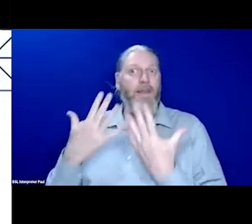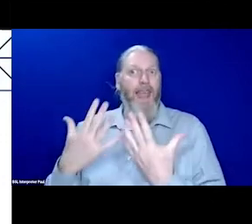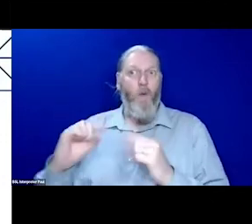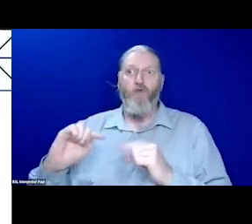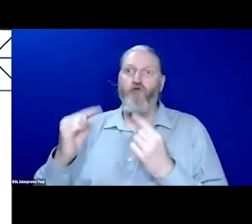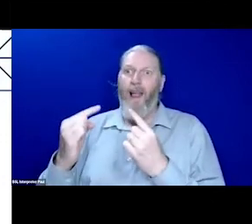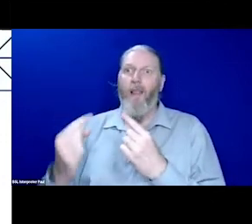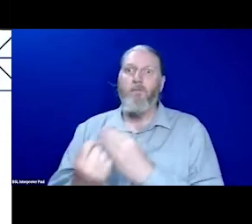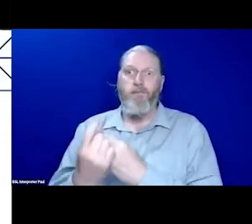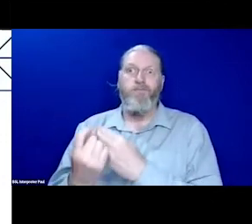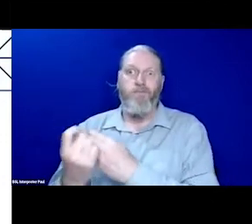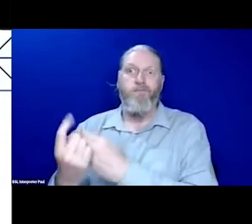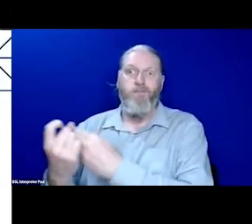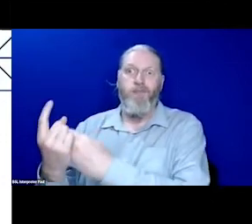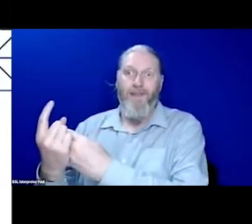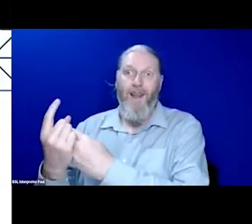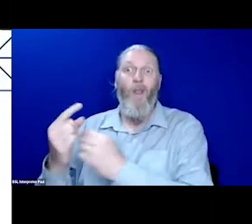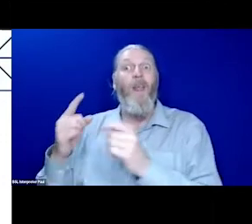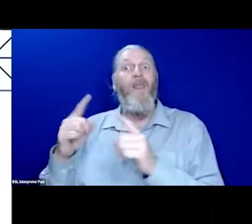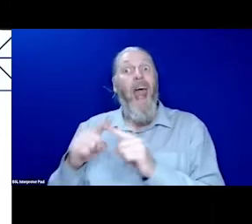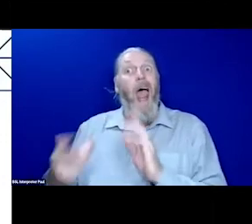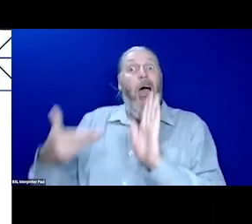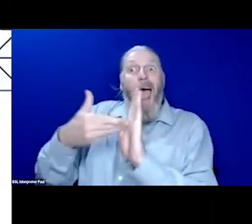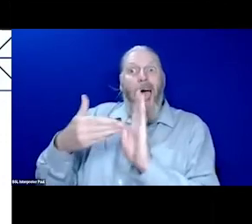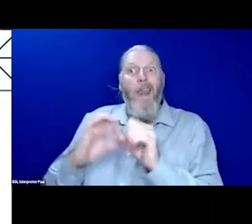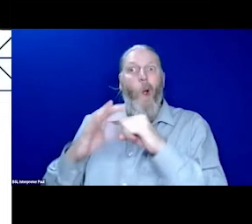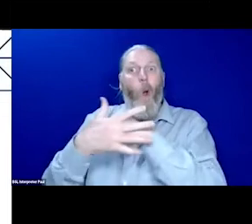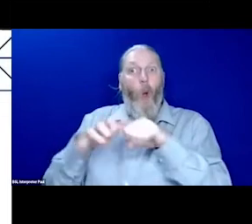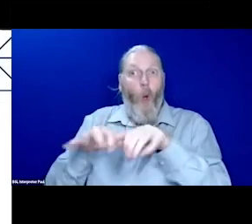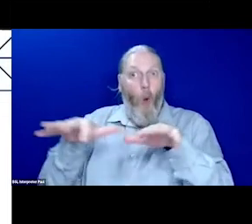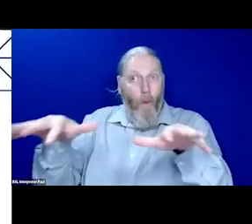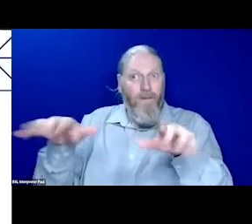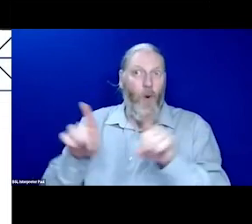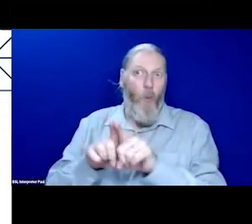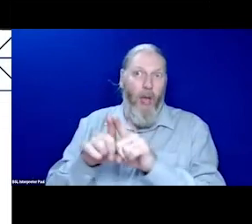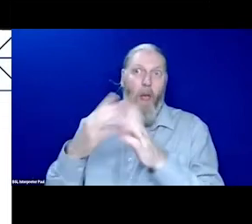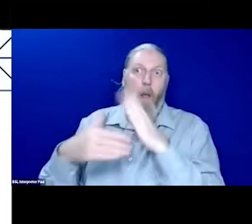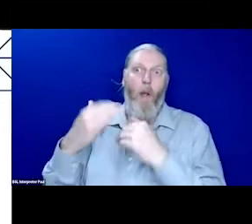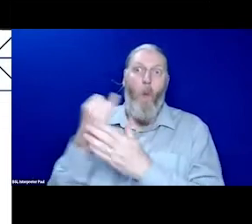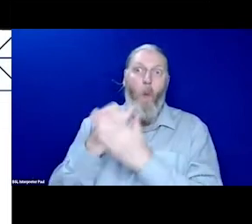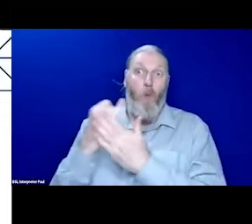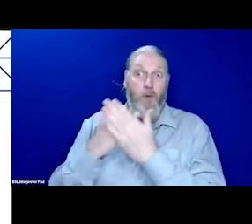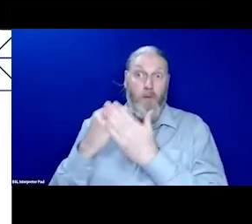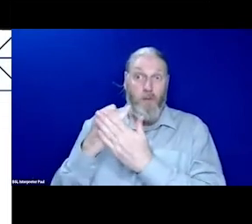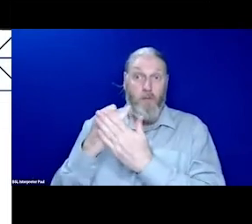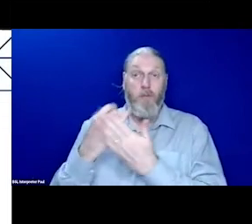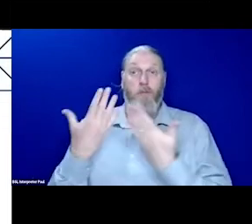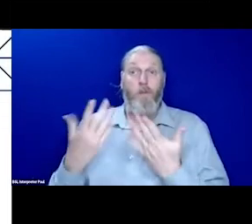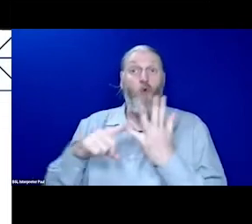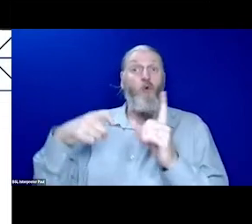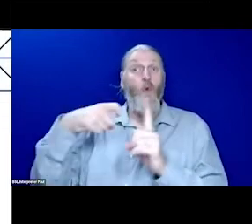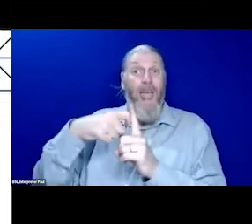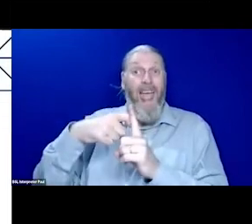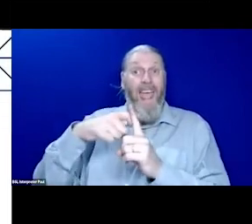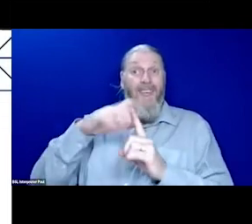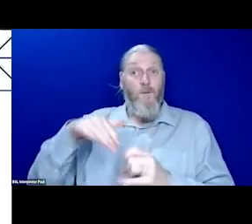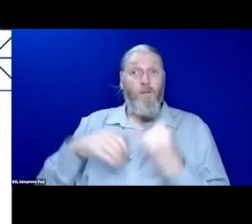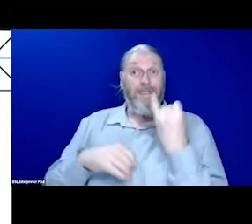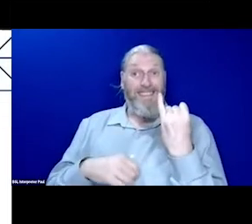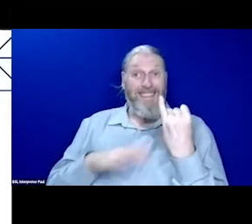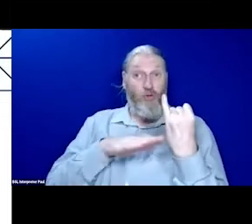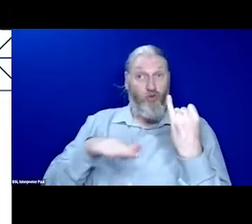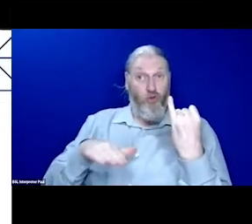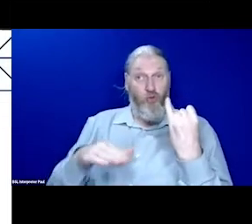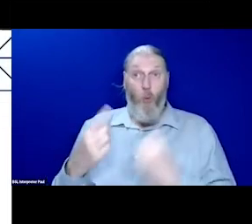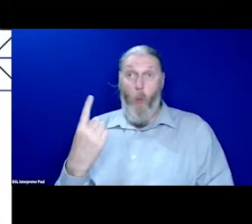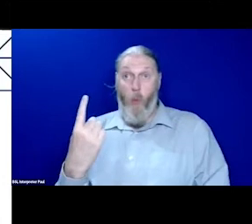This is accelerated by the pandemic. Now around 1 in 6 children in the UK have a probable mental health problem.